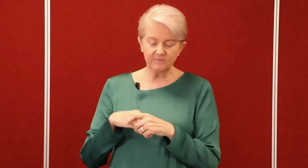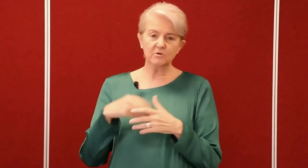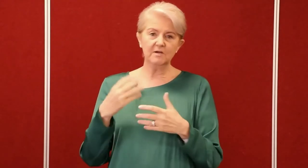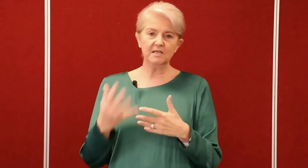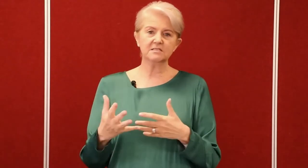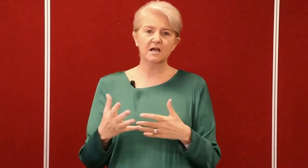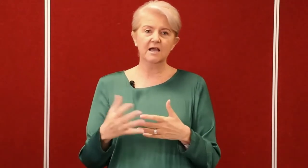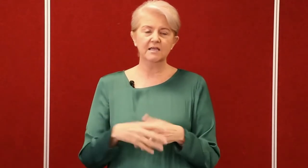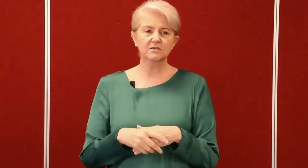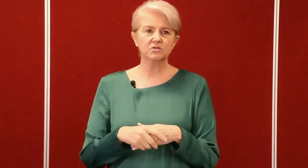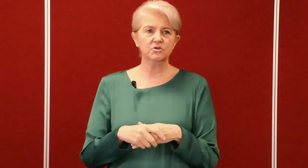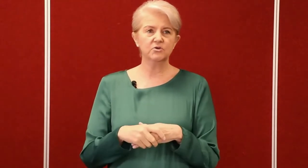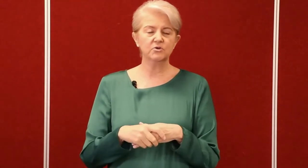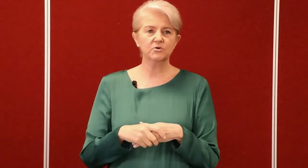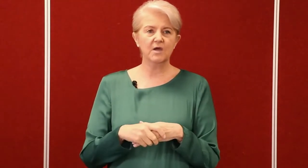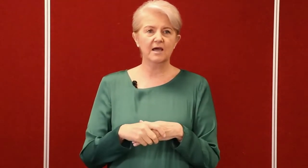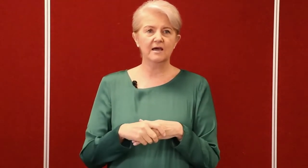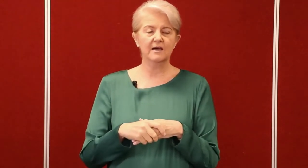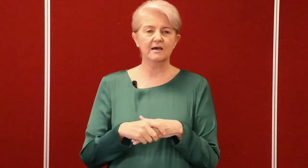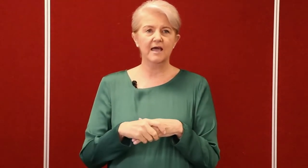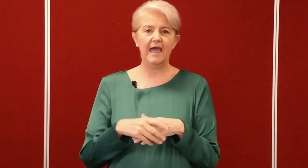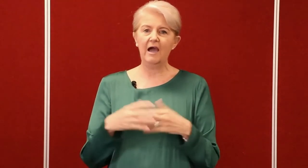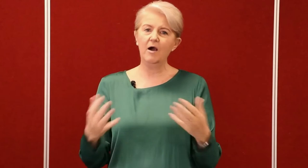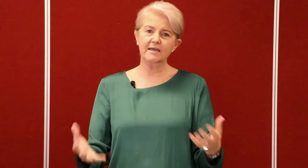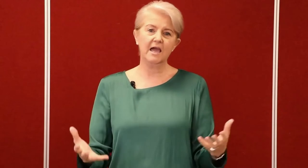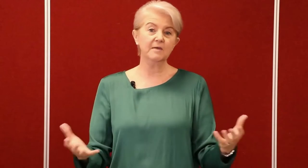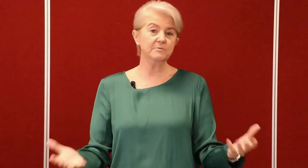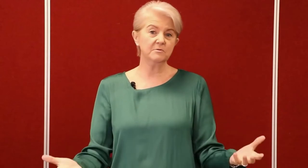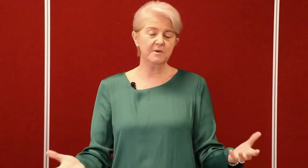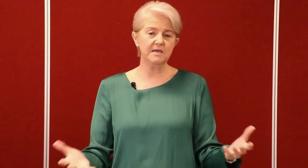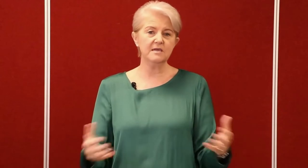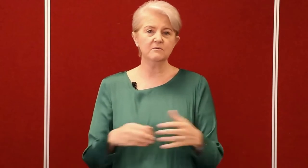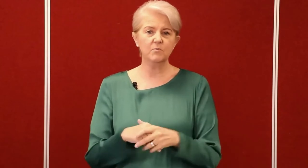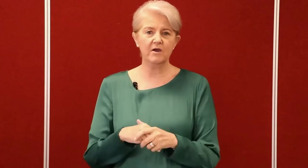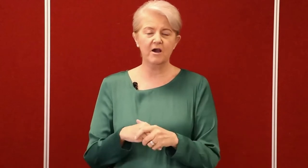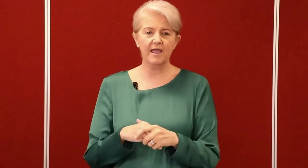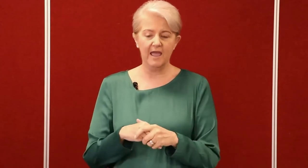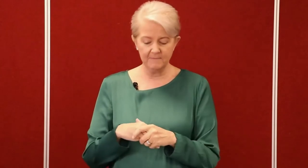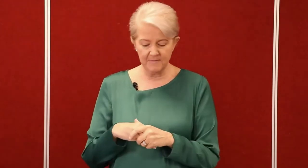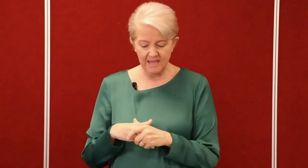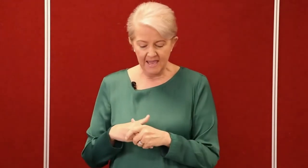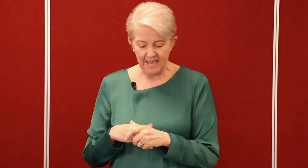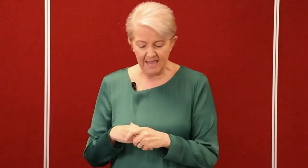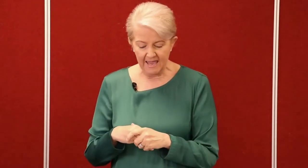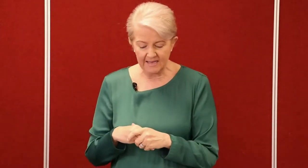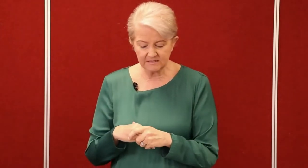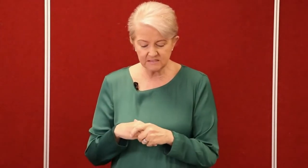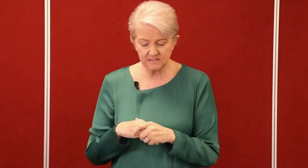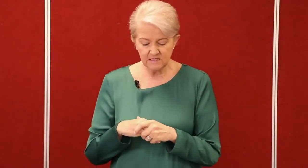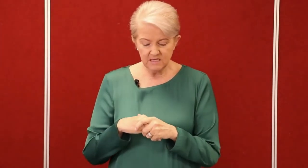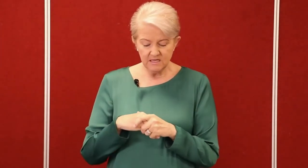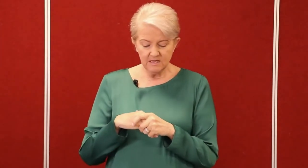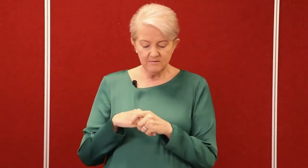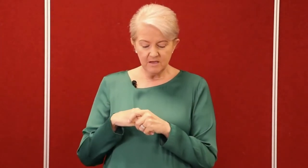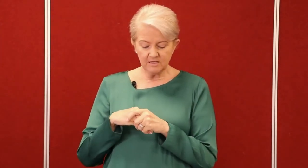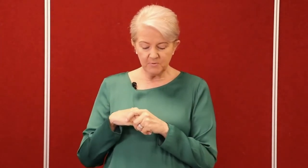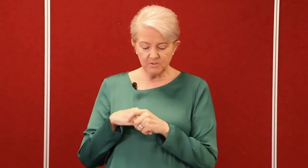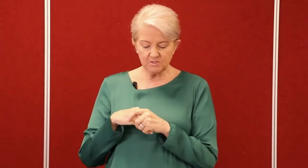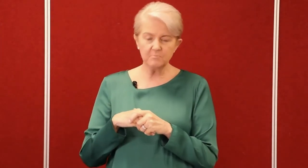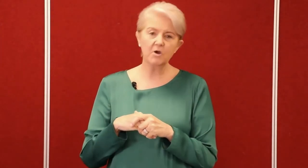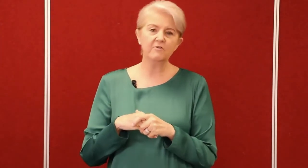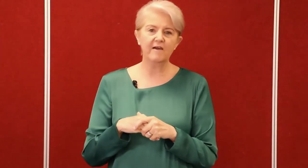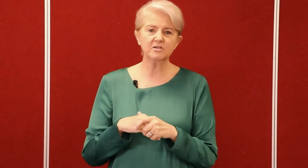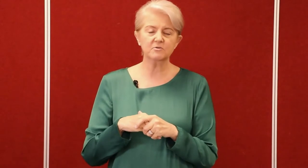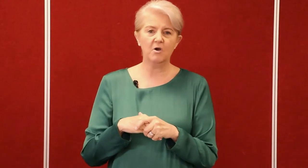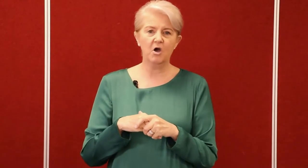I'm going to give you an insight into how I came to be where I am, and I